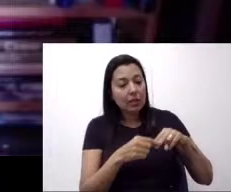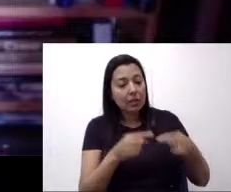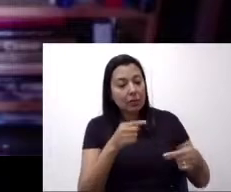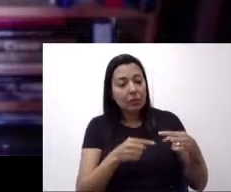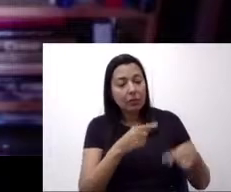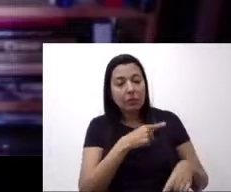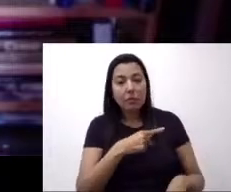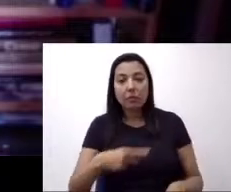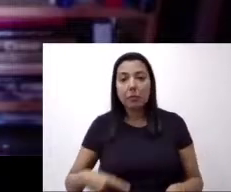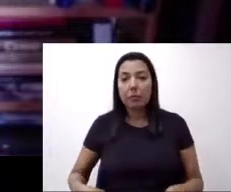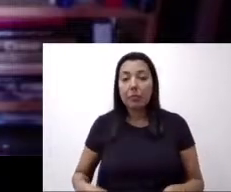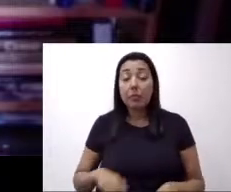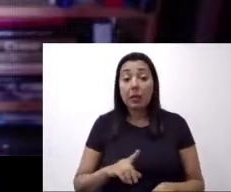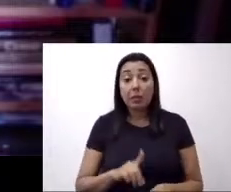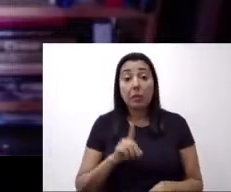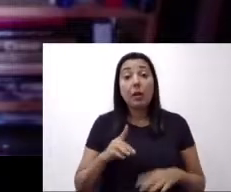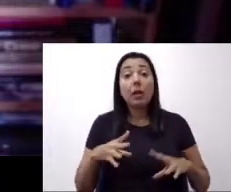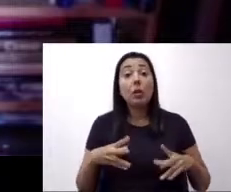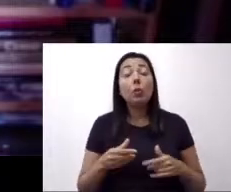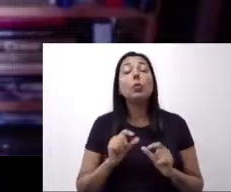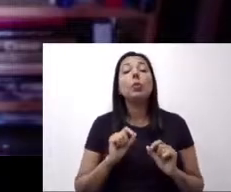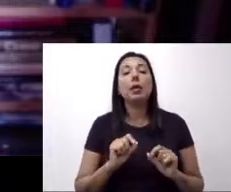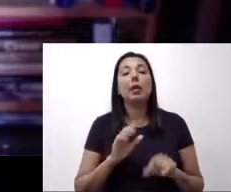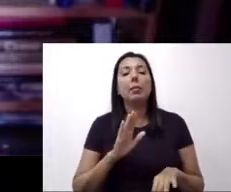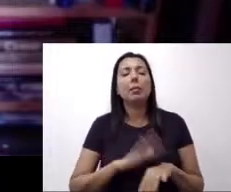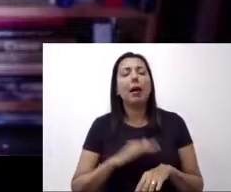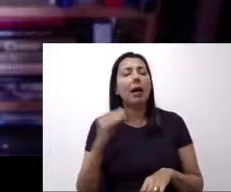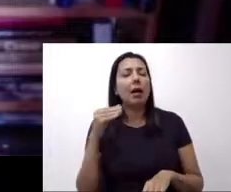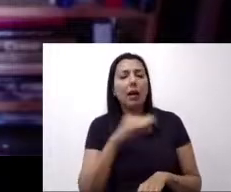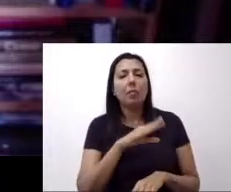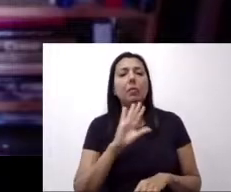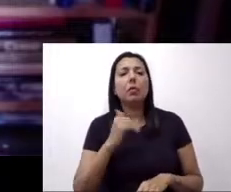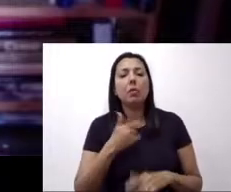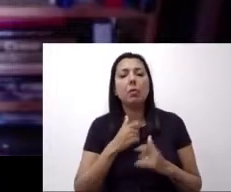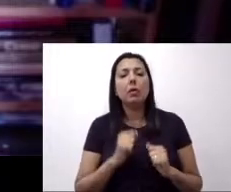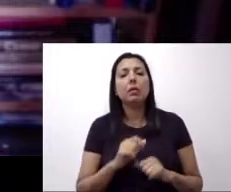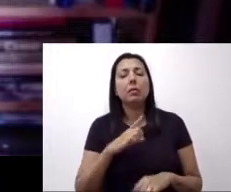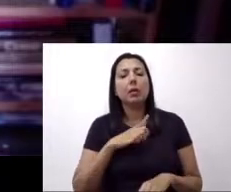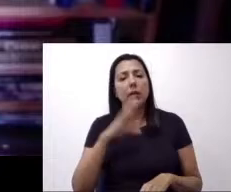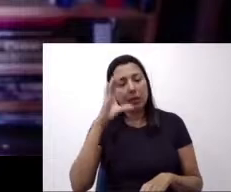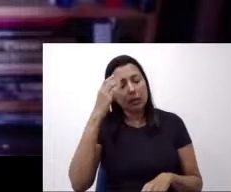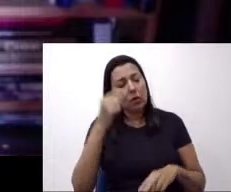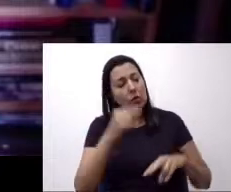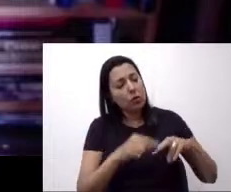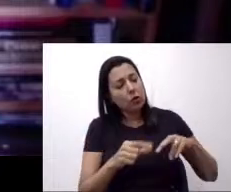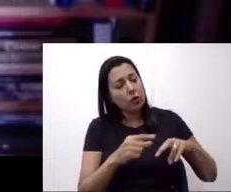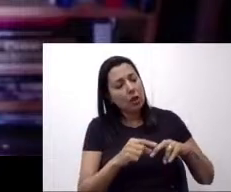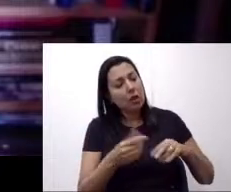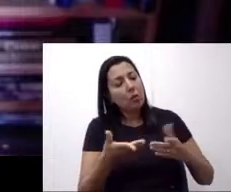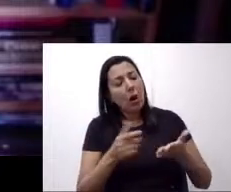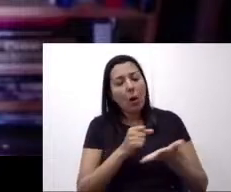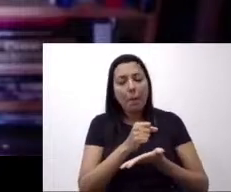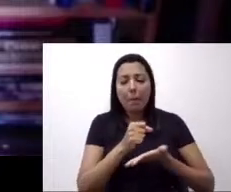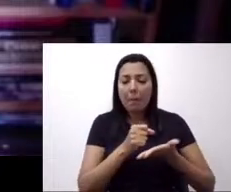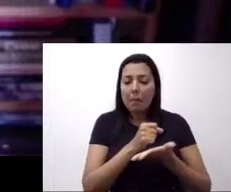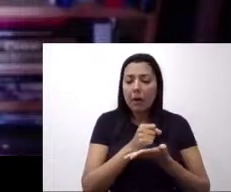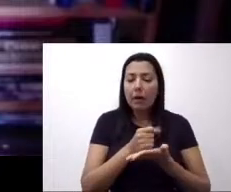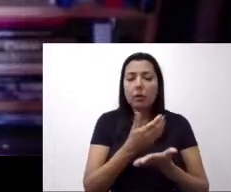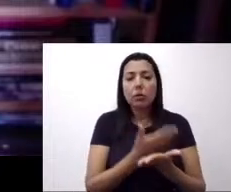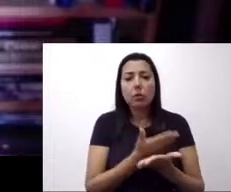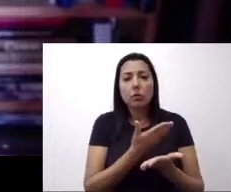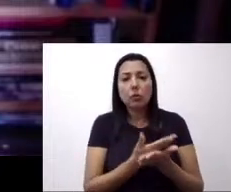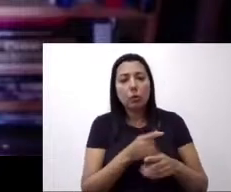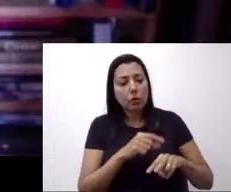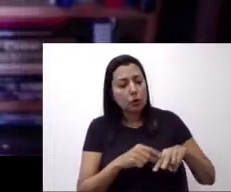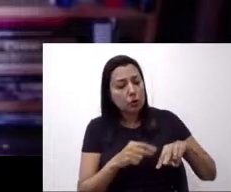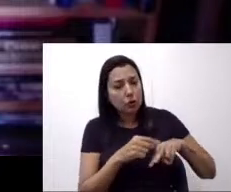First of all, and very quickly, how can we define gender and what are the bases of gender studies? Gender